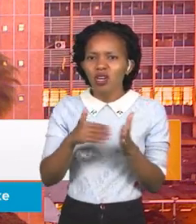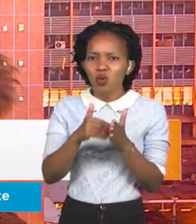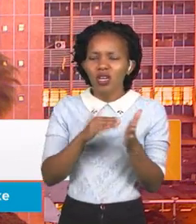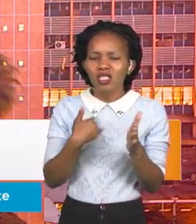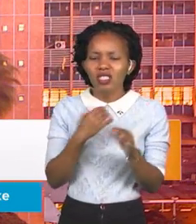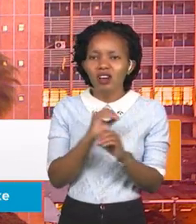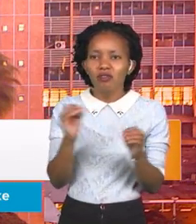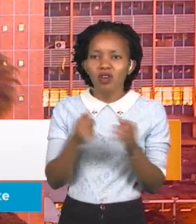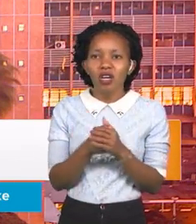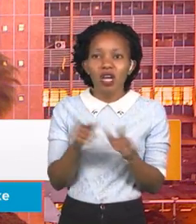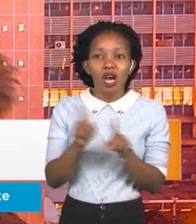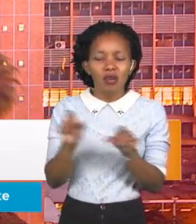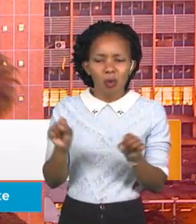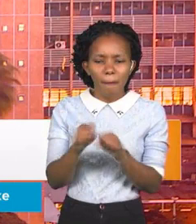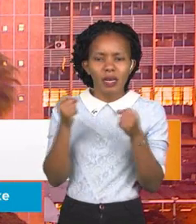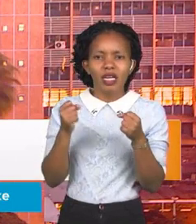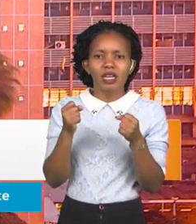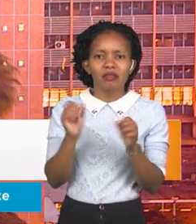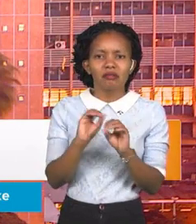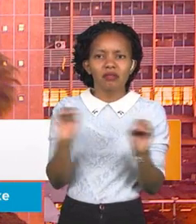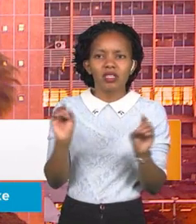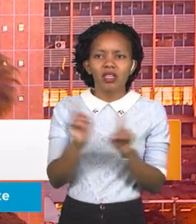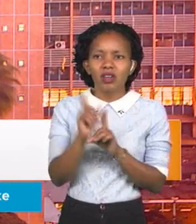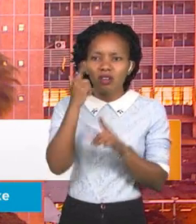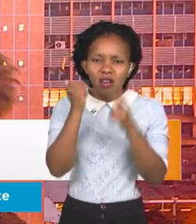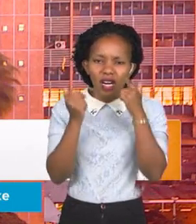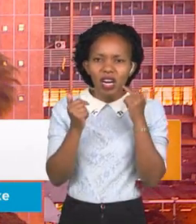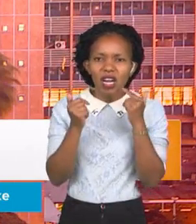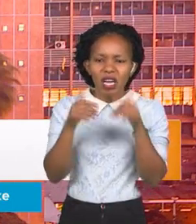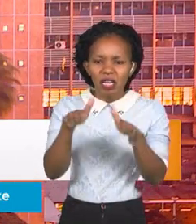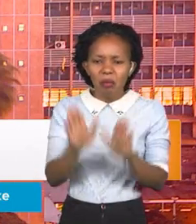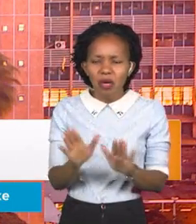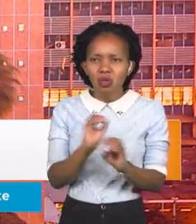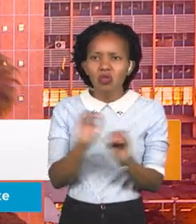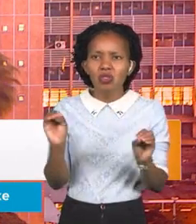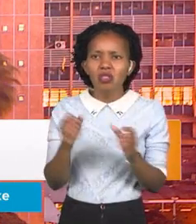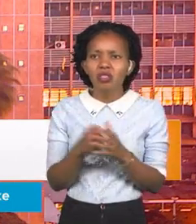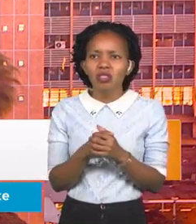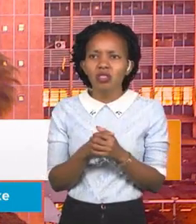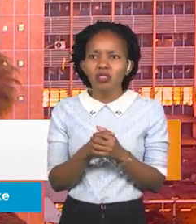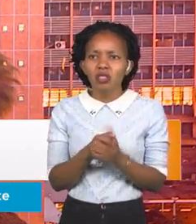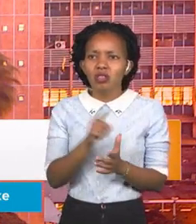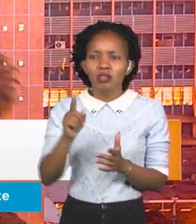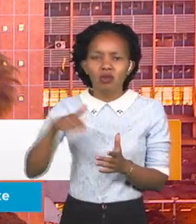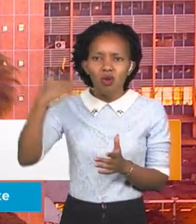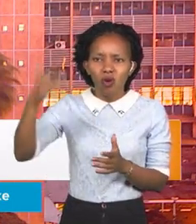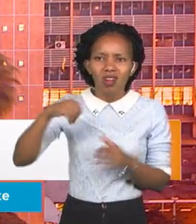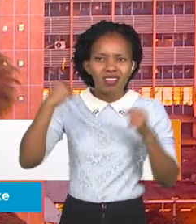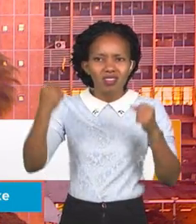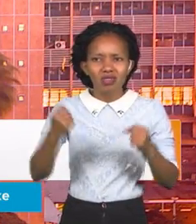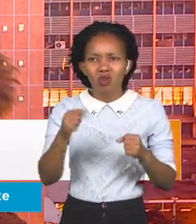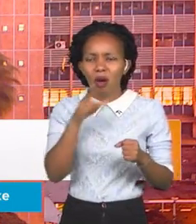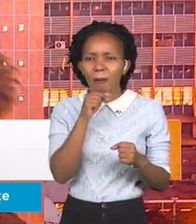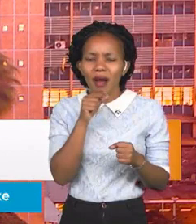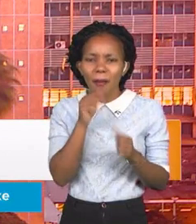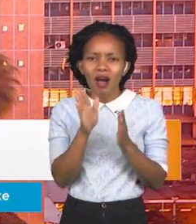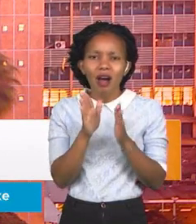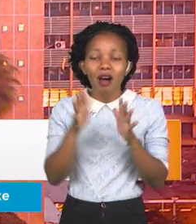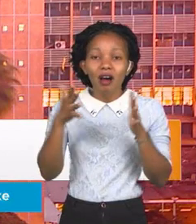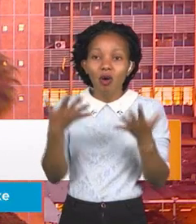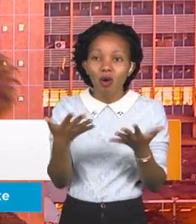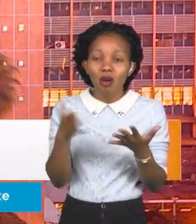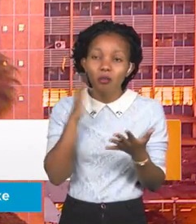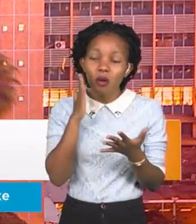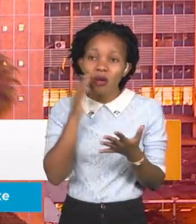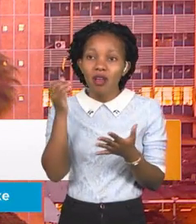weaknesses. You should not break down. Yeah. You should not cry at a funeral. Mm-hmm. You should be the one who is holding mom. Yeah. Mom and dad, mm-hmm. if